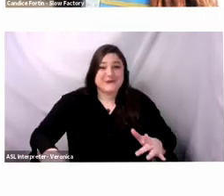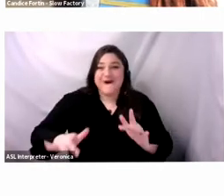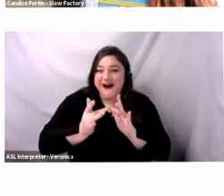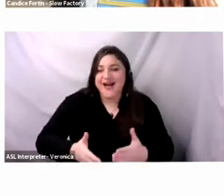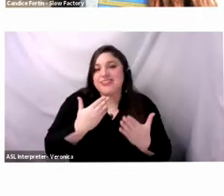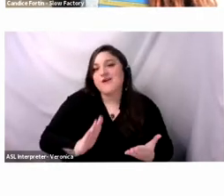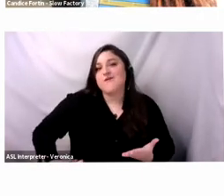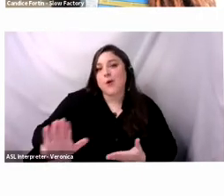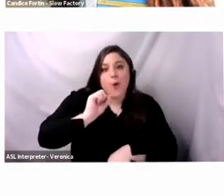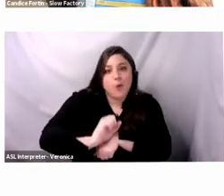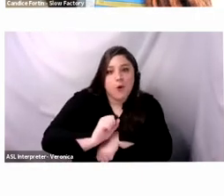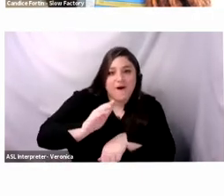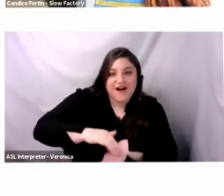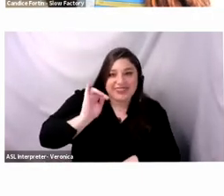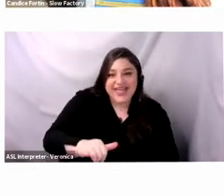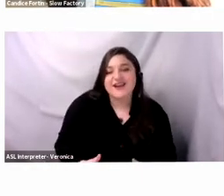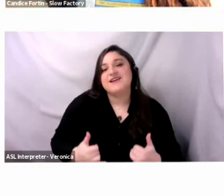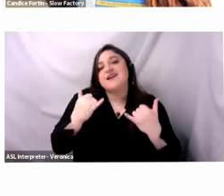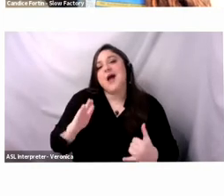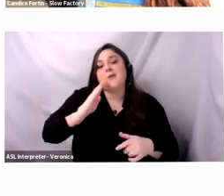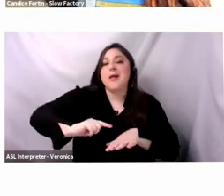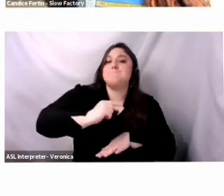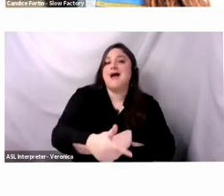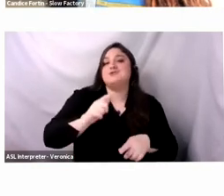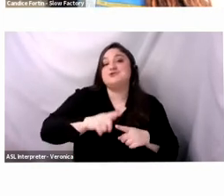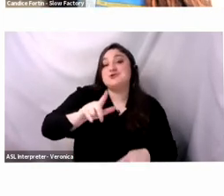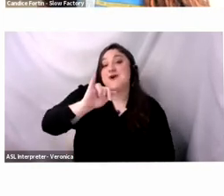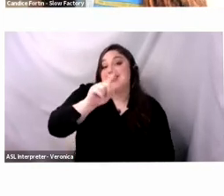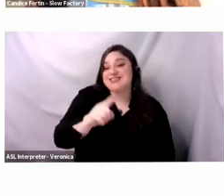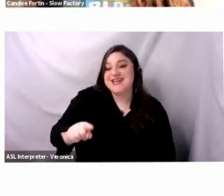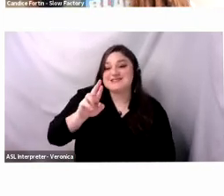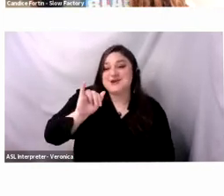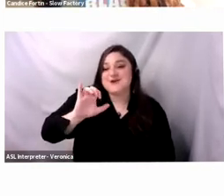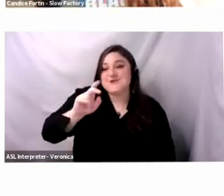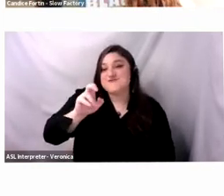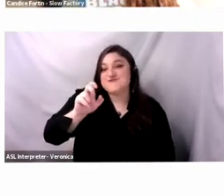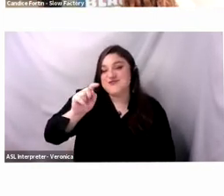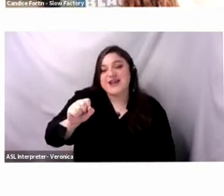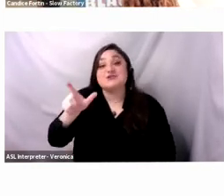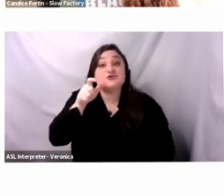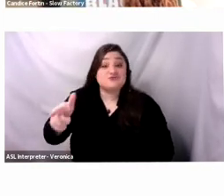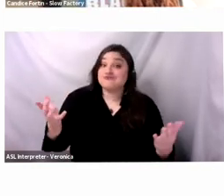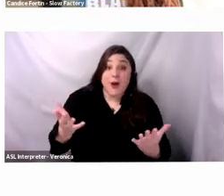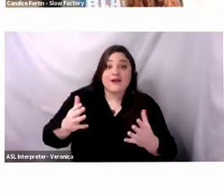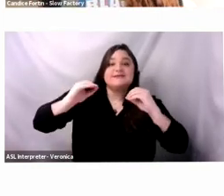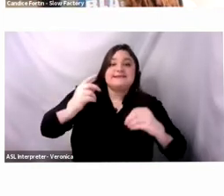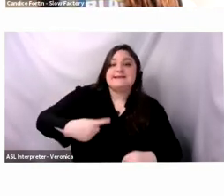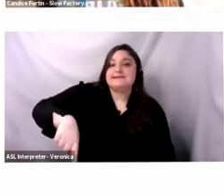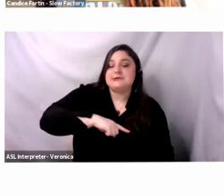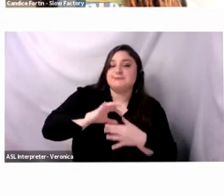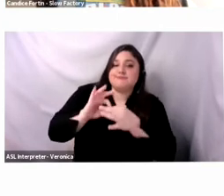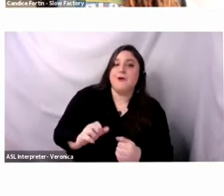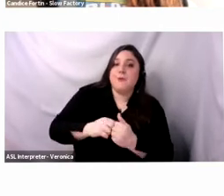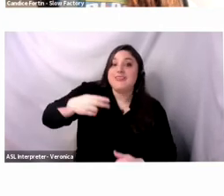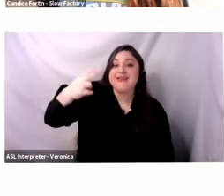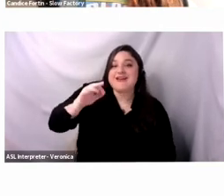work. And now I'm going to pass it on to Liz Ricketts, who is going to teach us about the history of resale markets